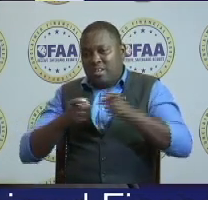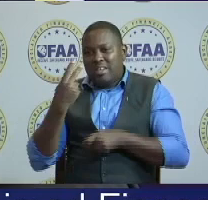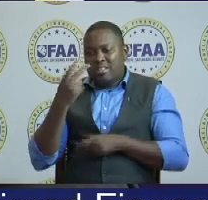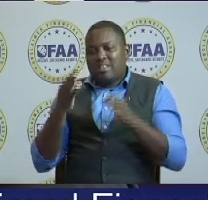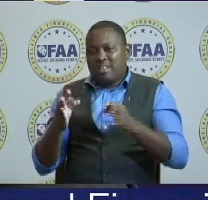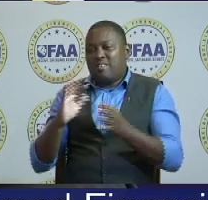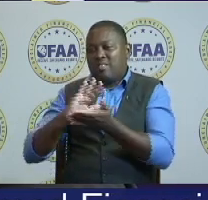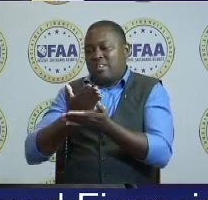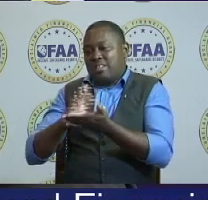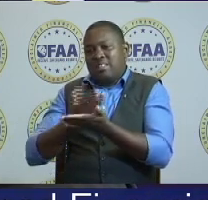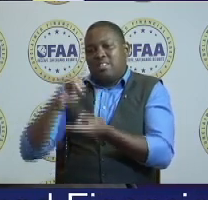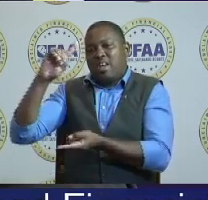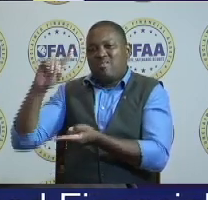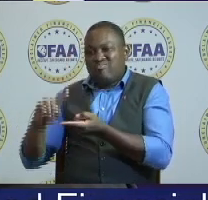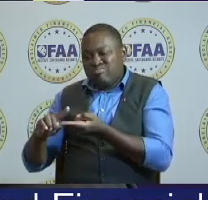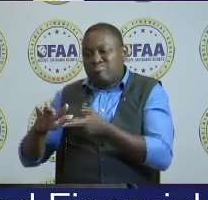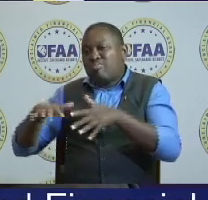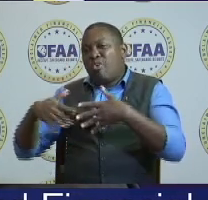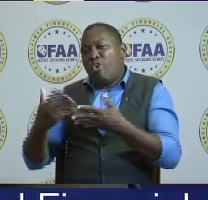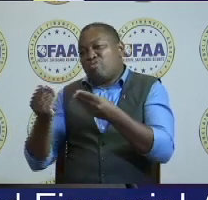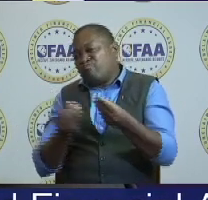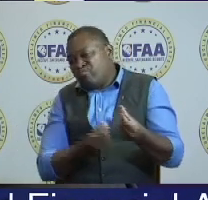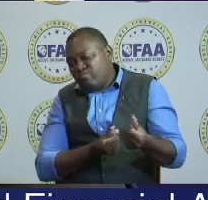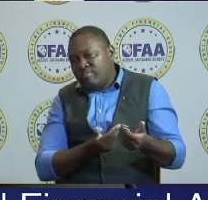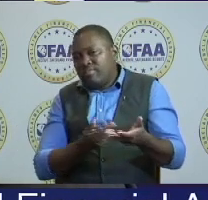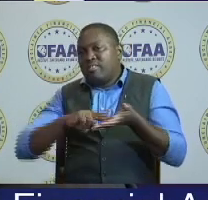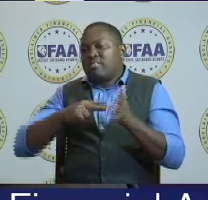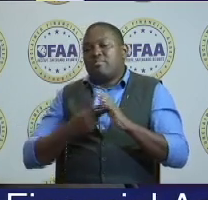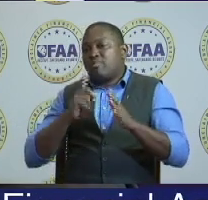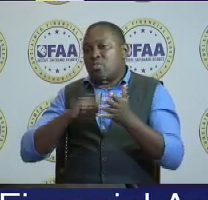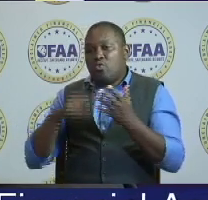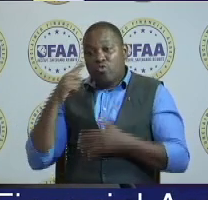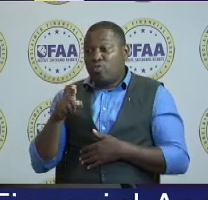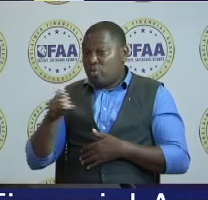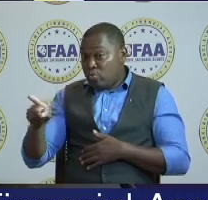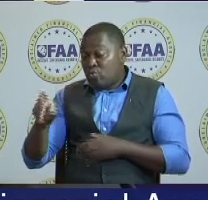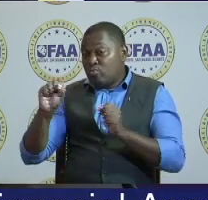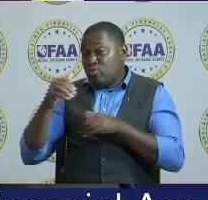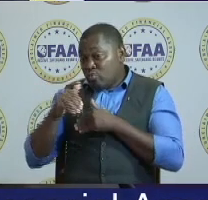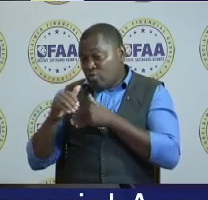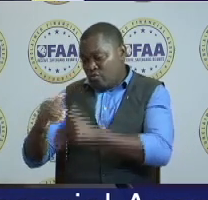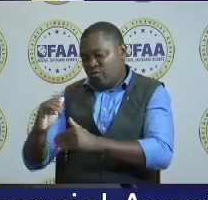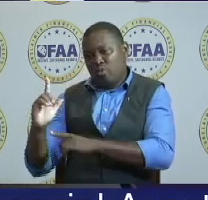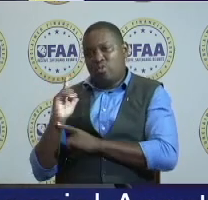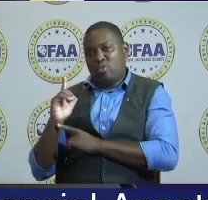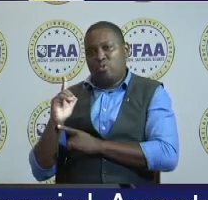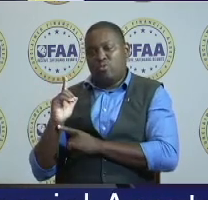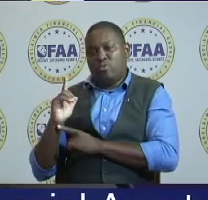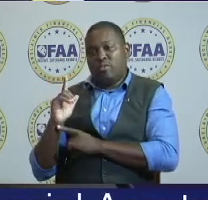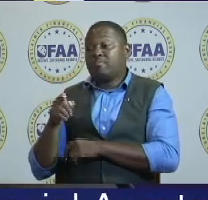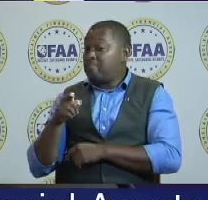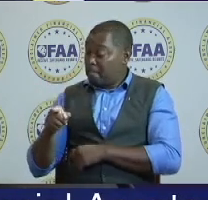your share capital holding and what that means for you in terms of your compliance with your regulator. So it's an